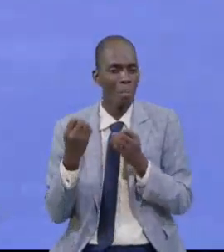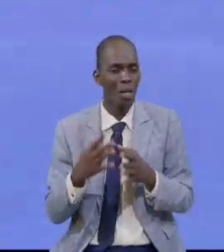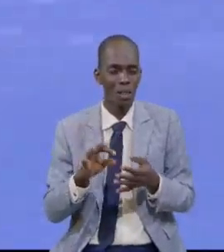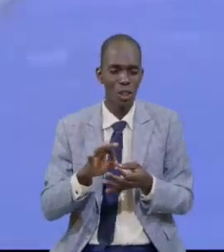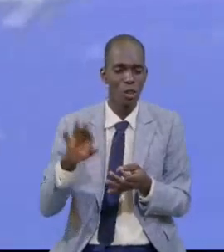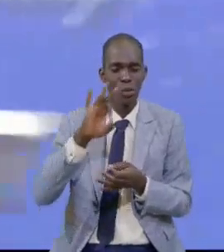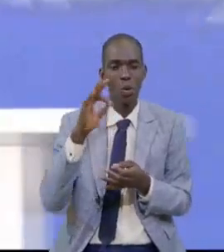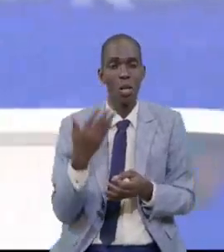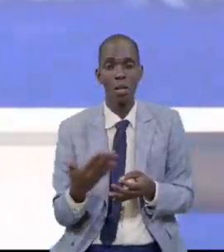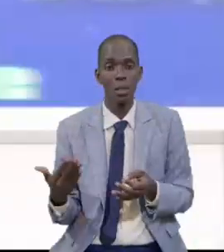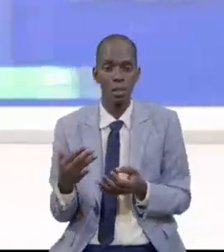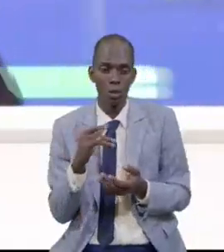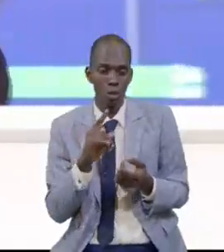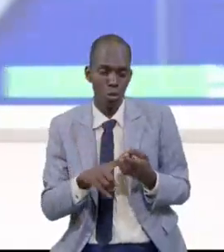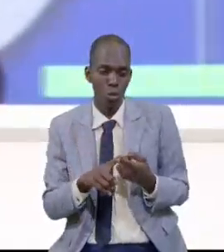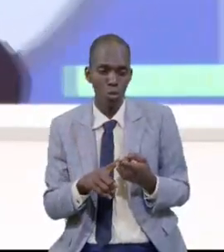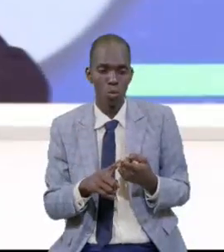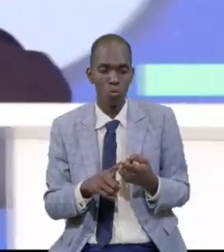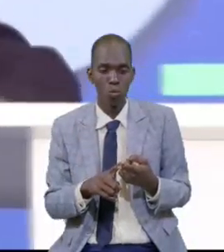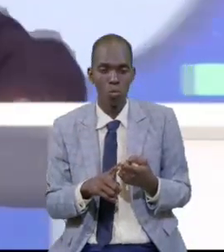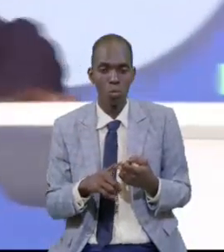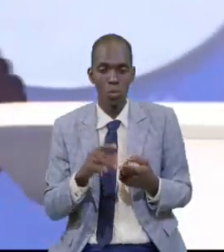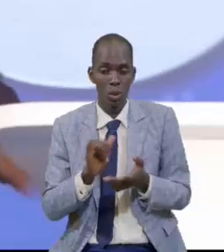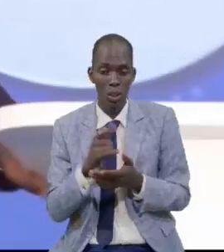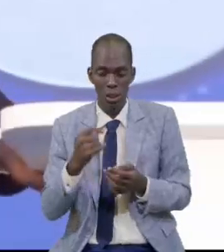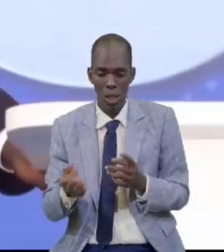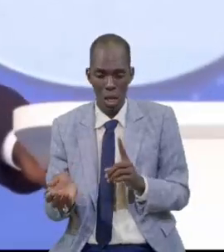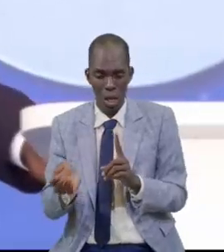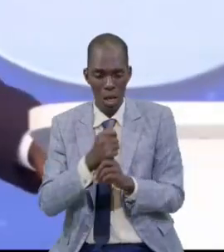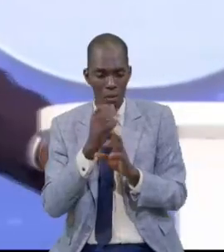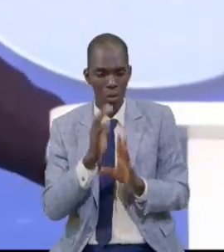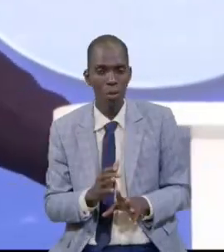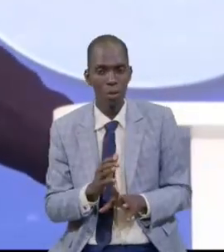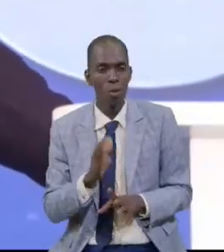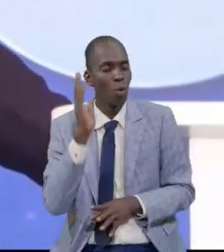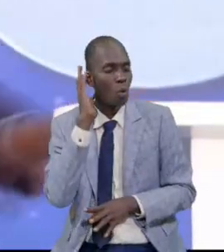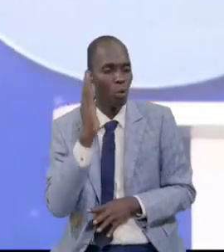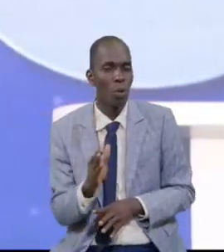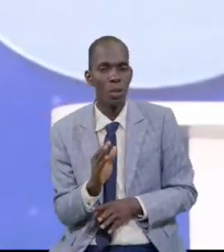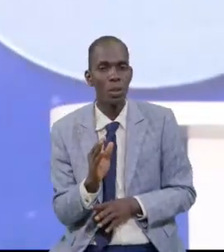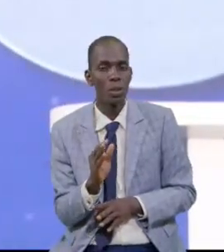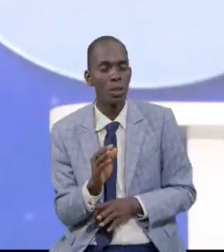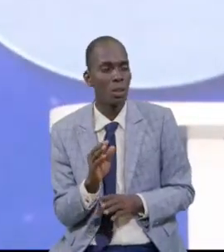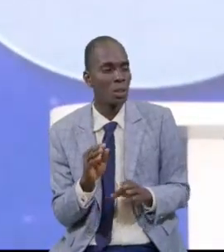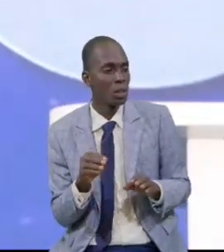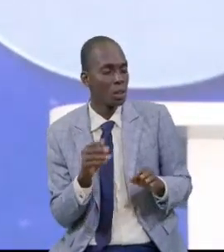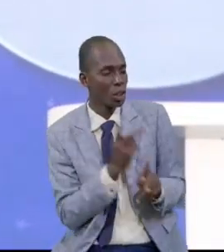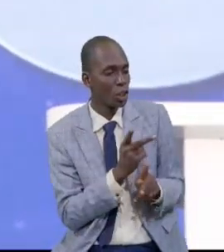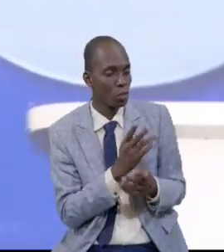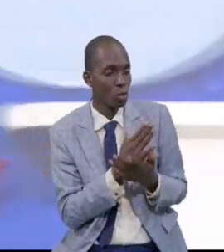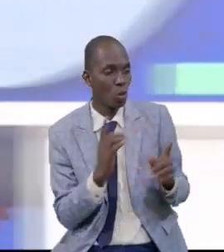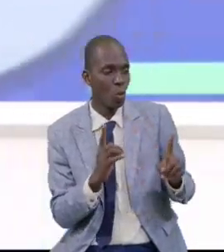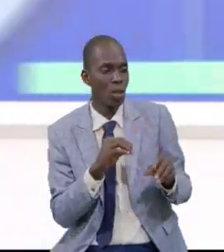the captor will keep someone in perpetual captivity. And as you